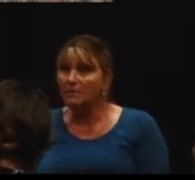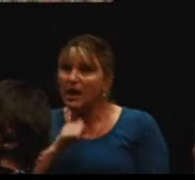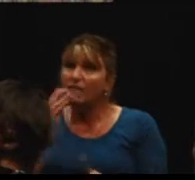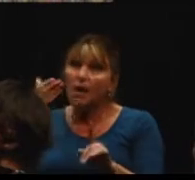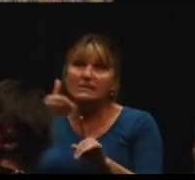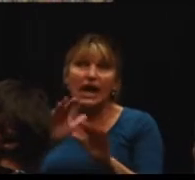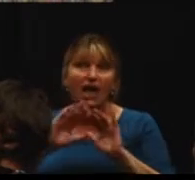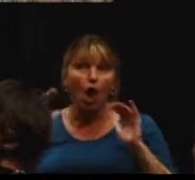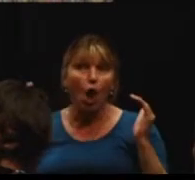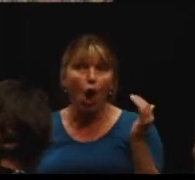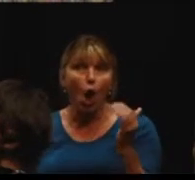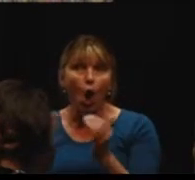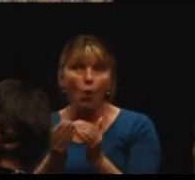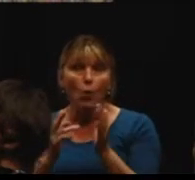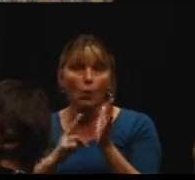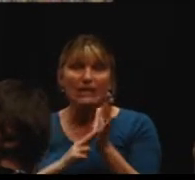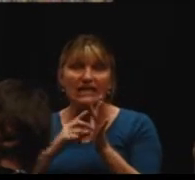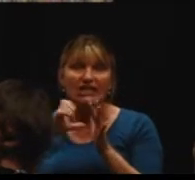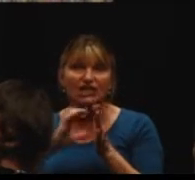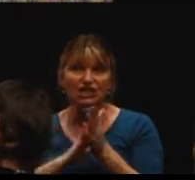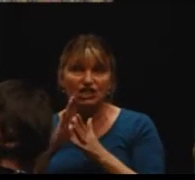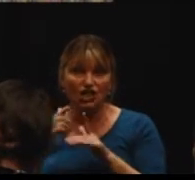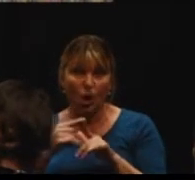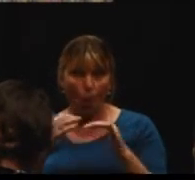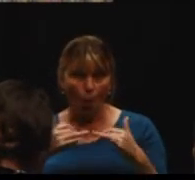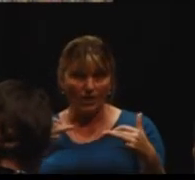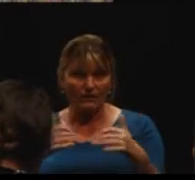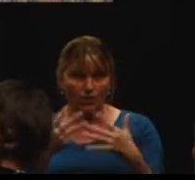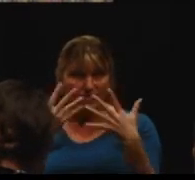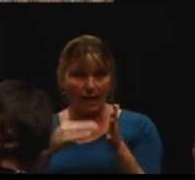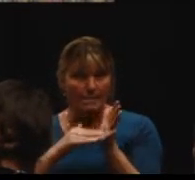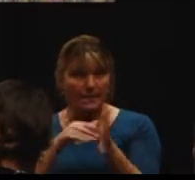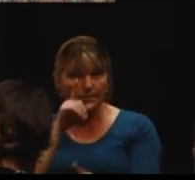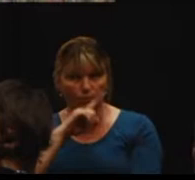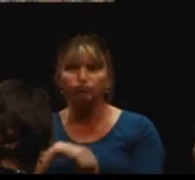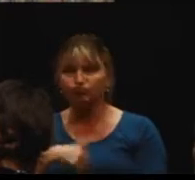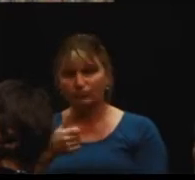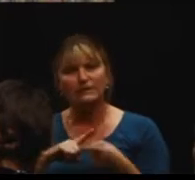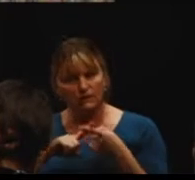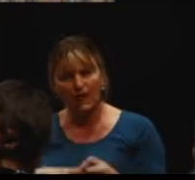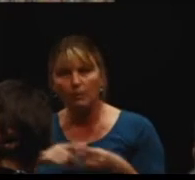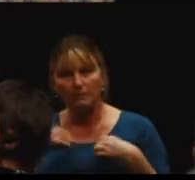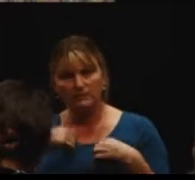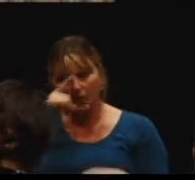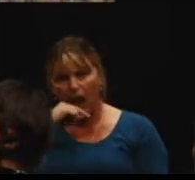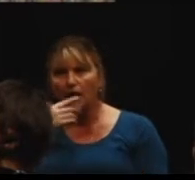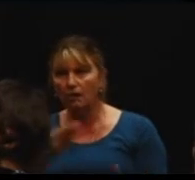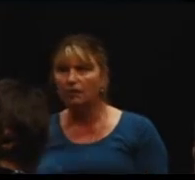a global niche audience which has 10 million people in it, that's enough to make quite a sustainable business out of New Zealand.